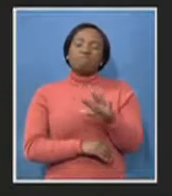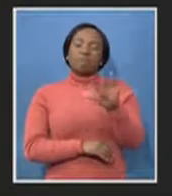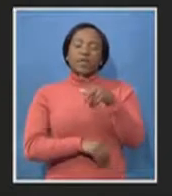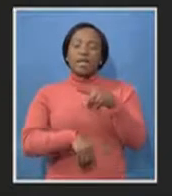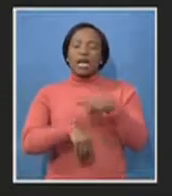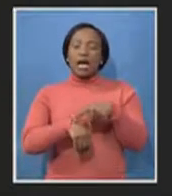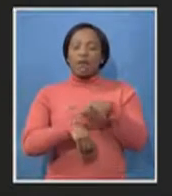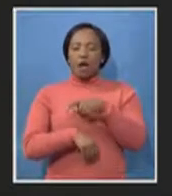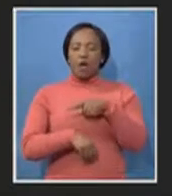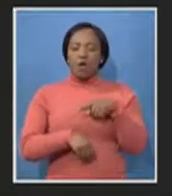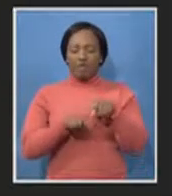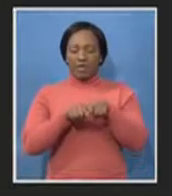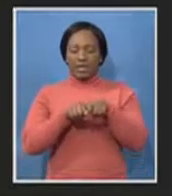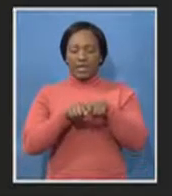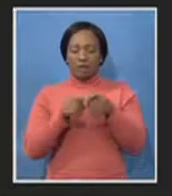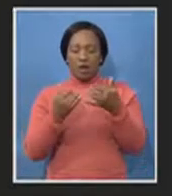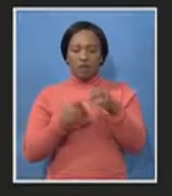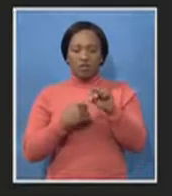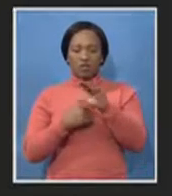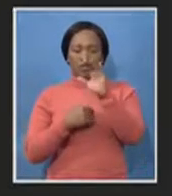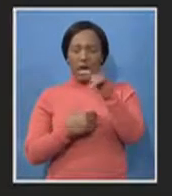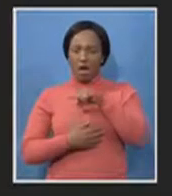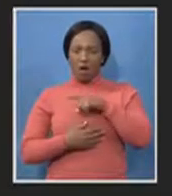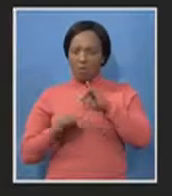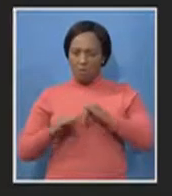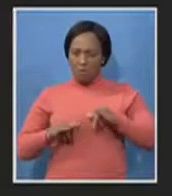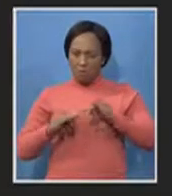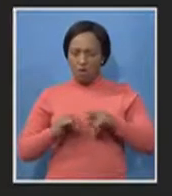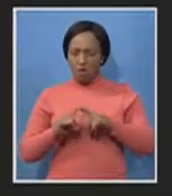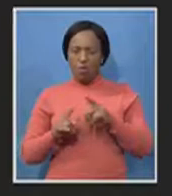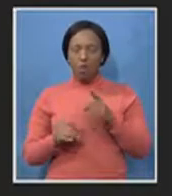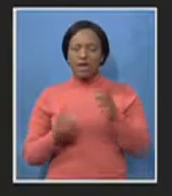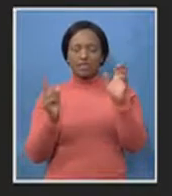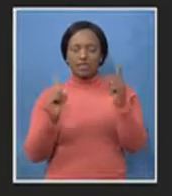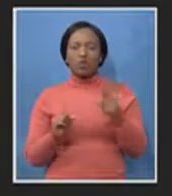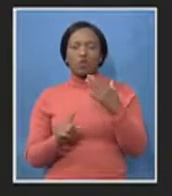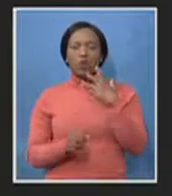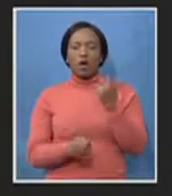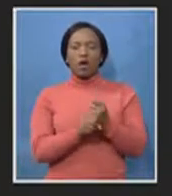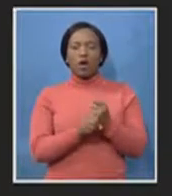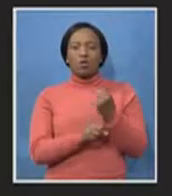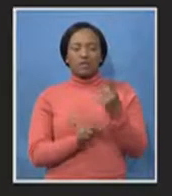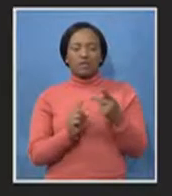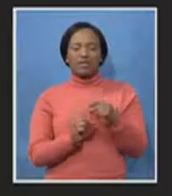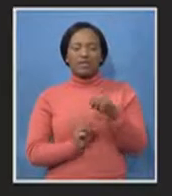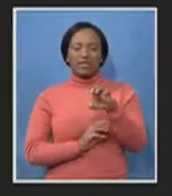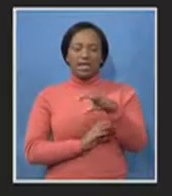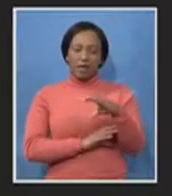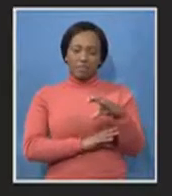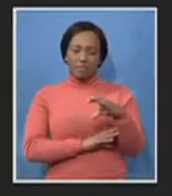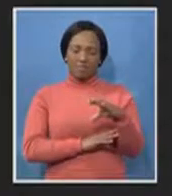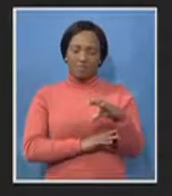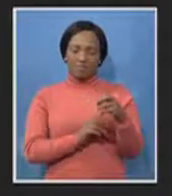Africa, especially in Gauteng and in the Eastern Cape? And what, if any, are the